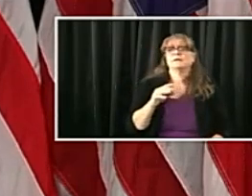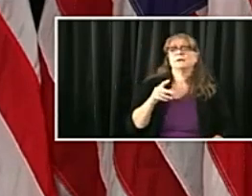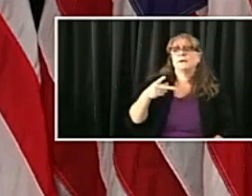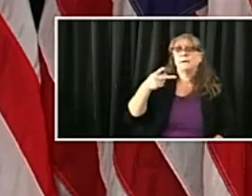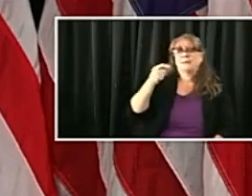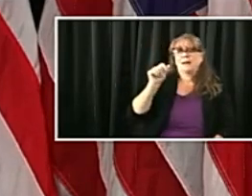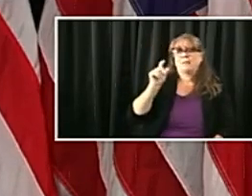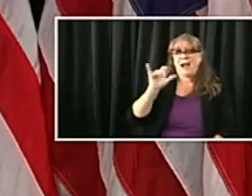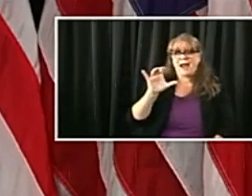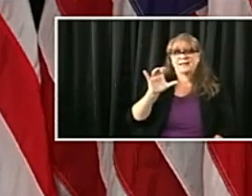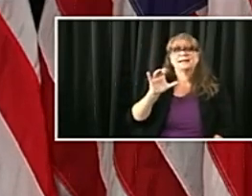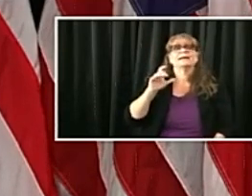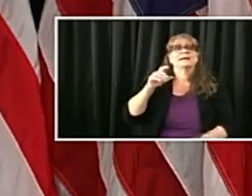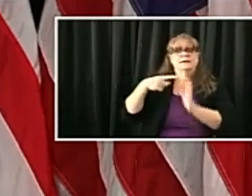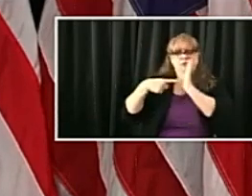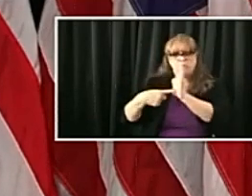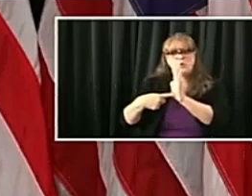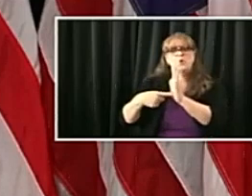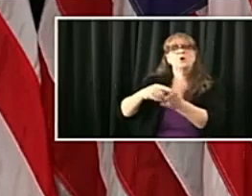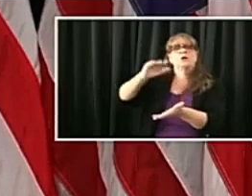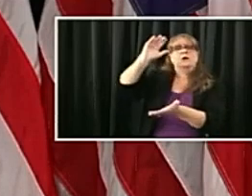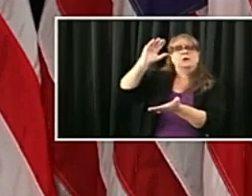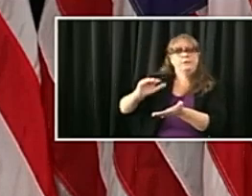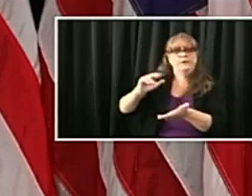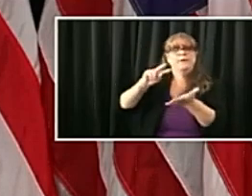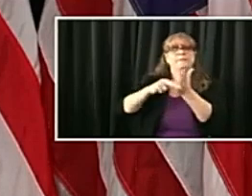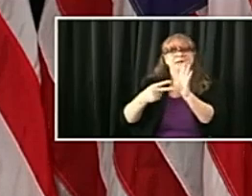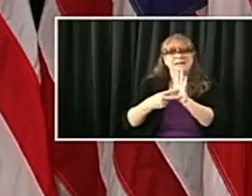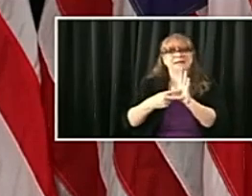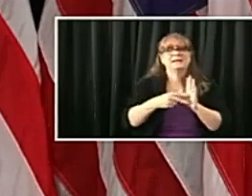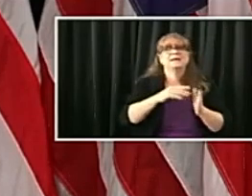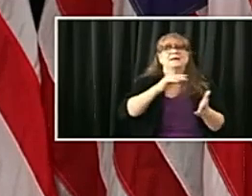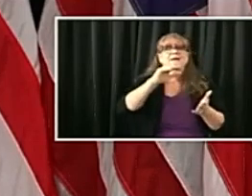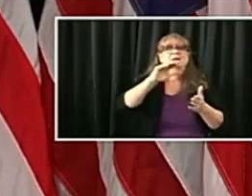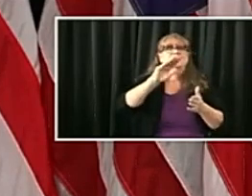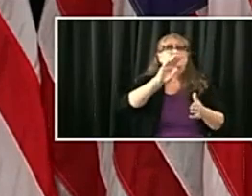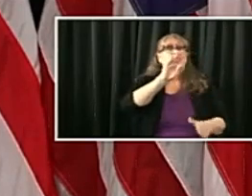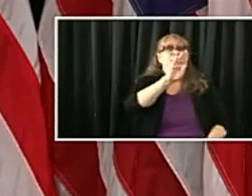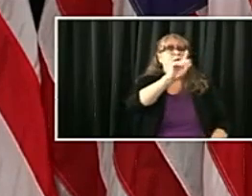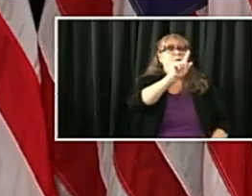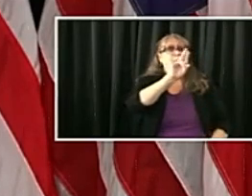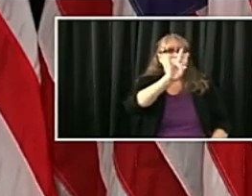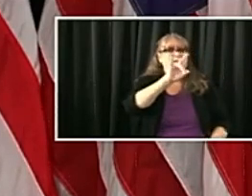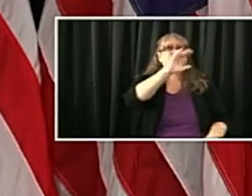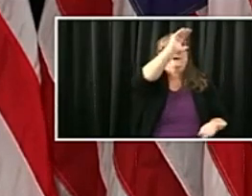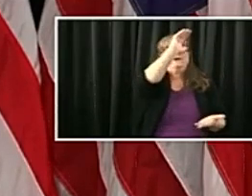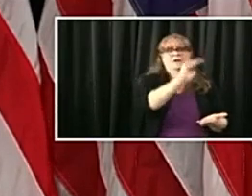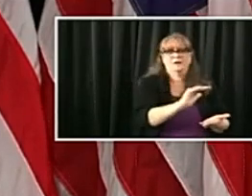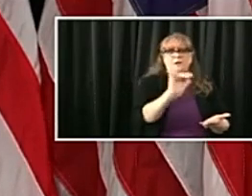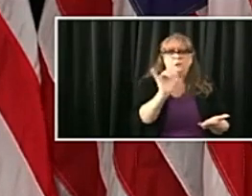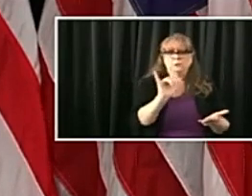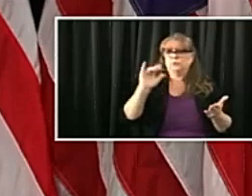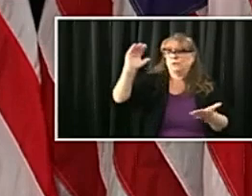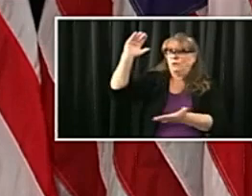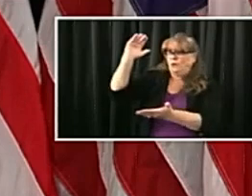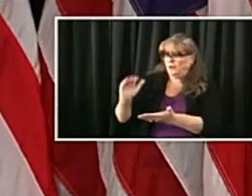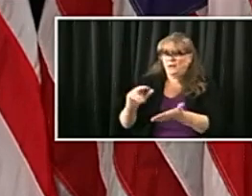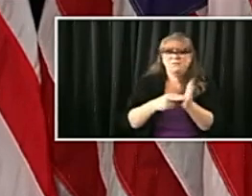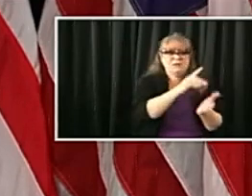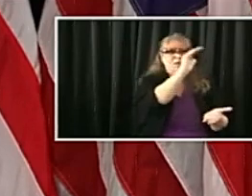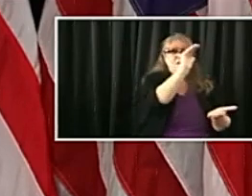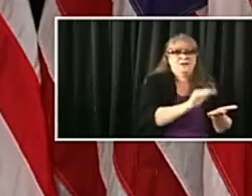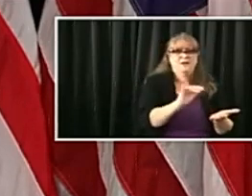to limit transmission of this variant. It obviously also prevents hospitalizations and deaths from occurring. But really, I think we're in a